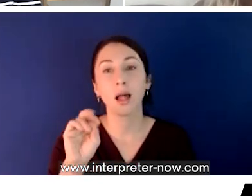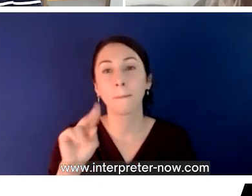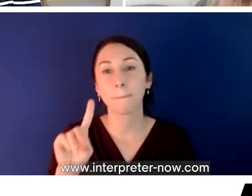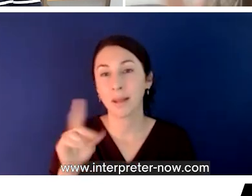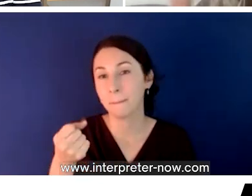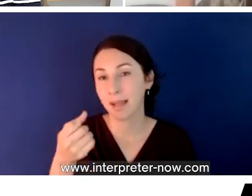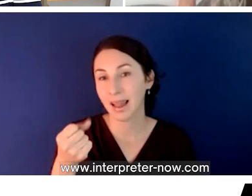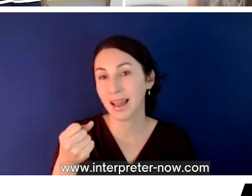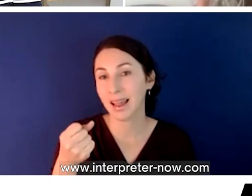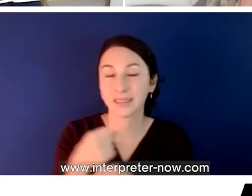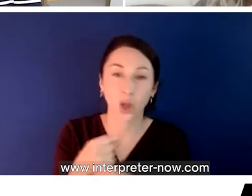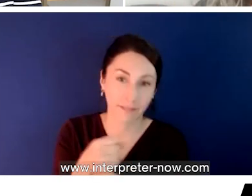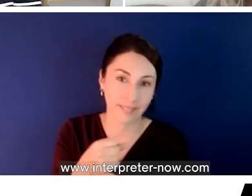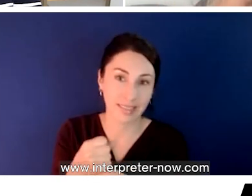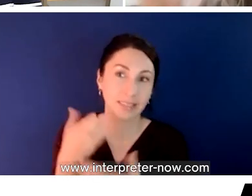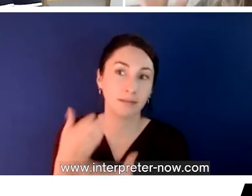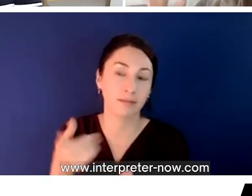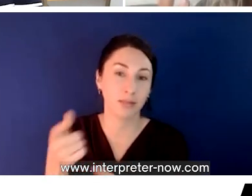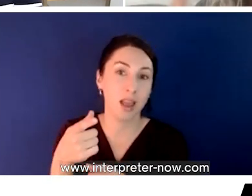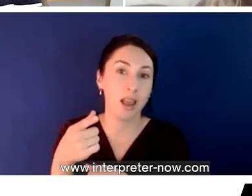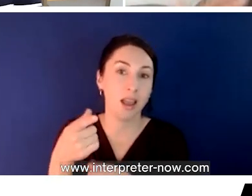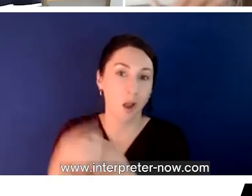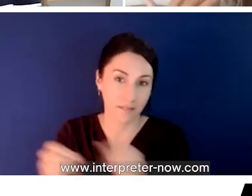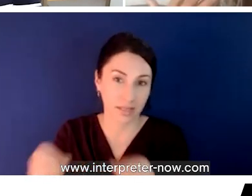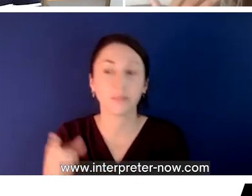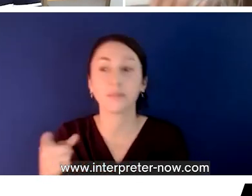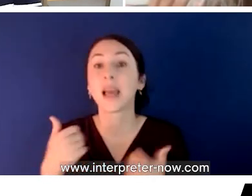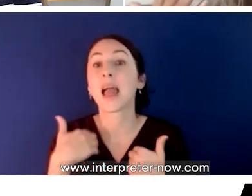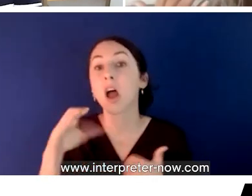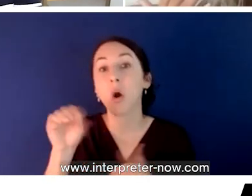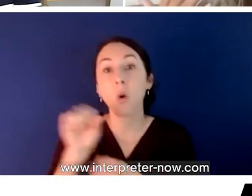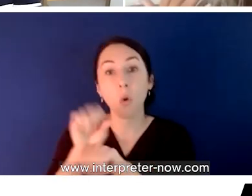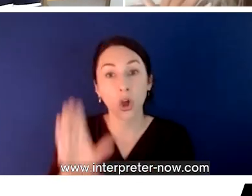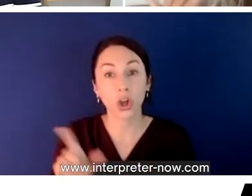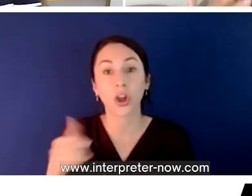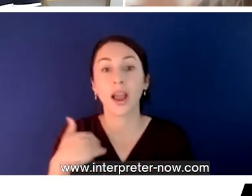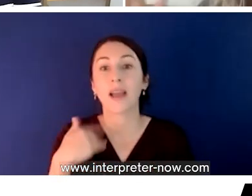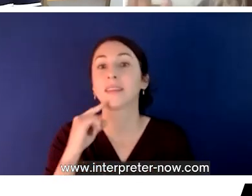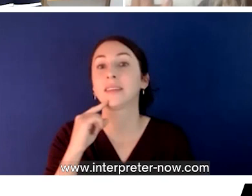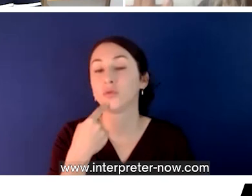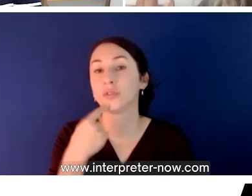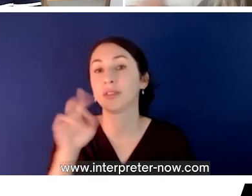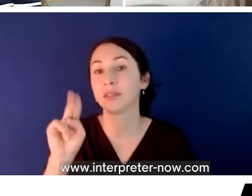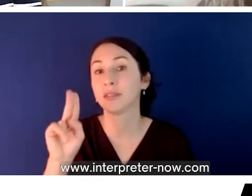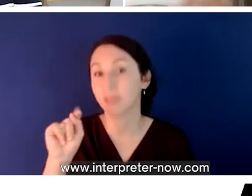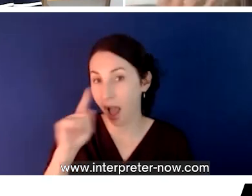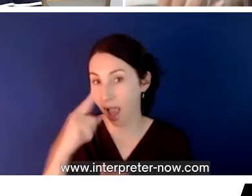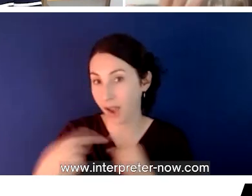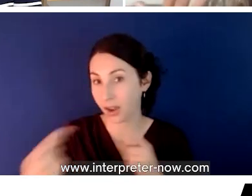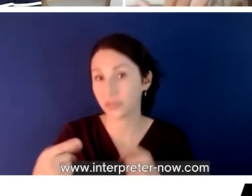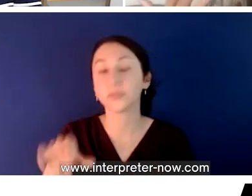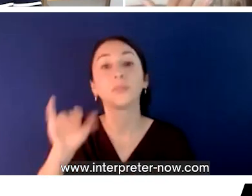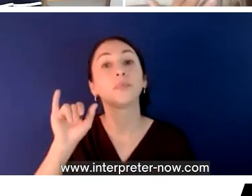latte into the office. And she had a coworker who had a severe nut allergy.